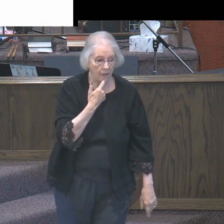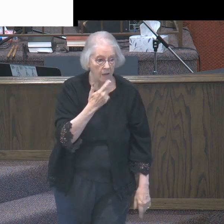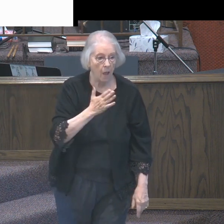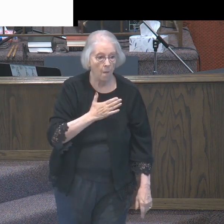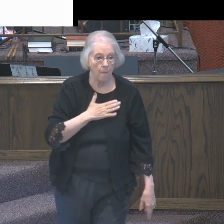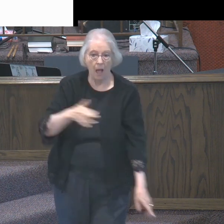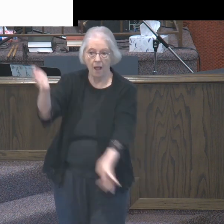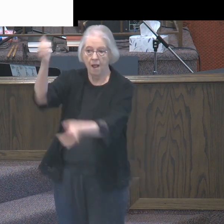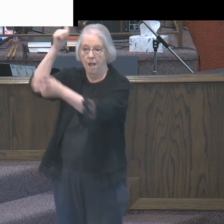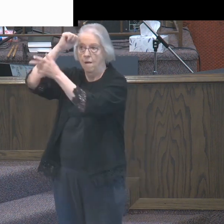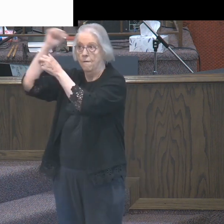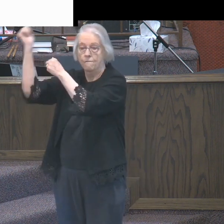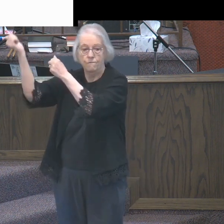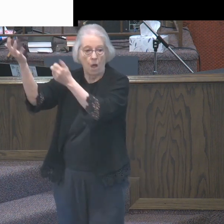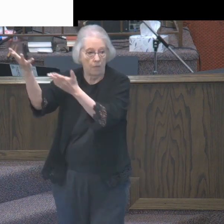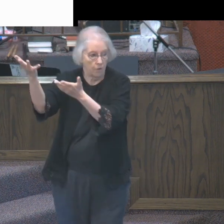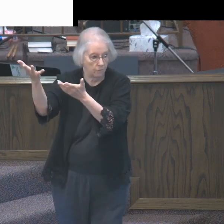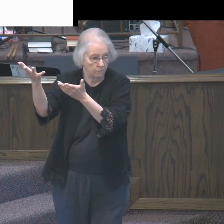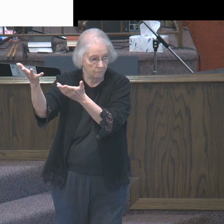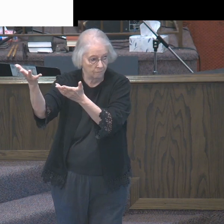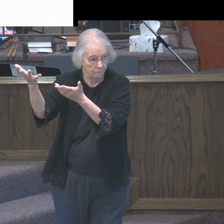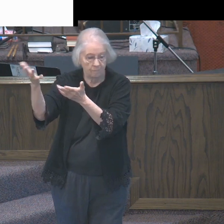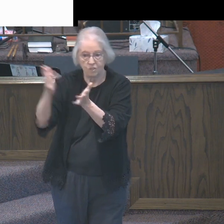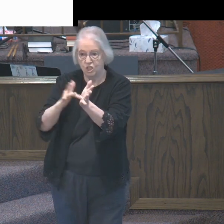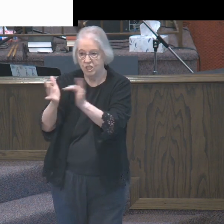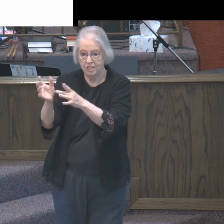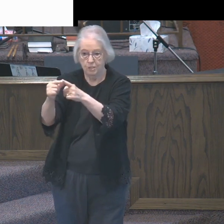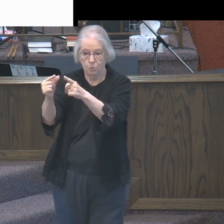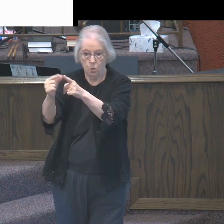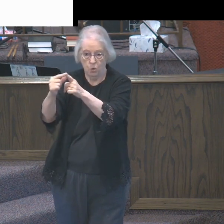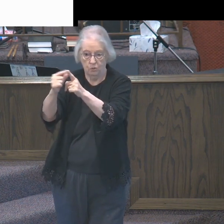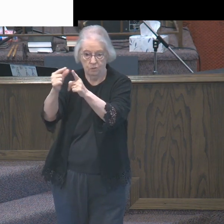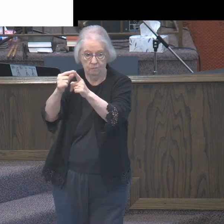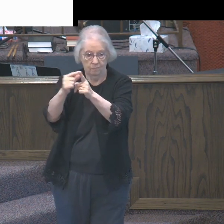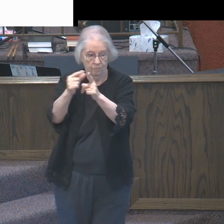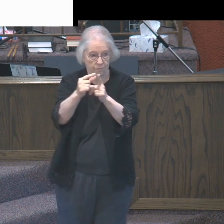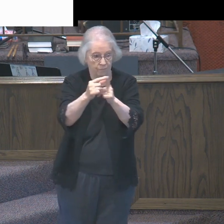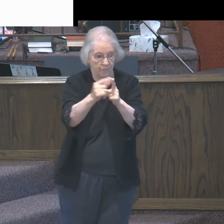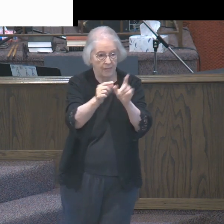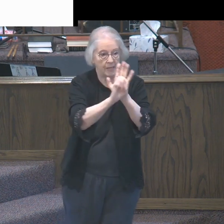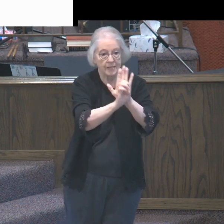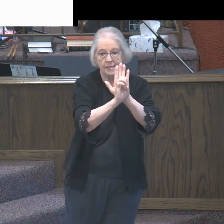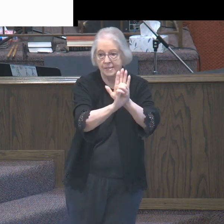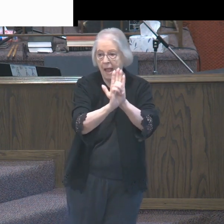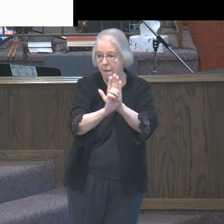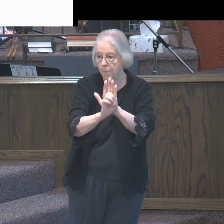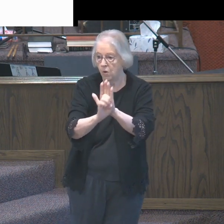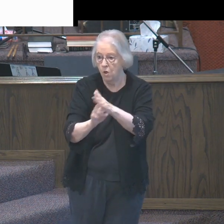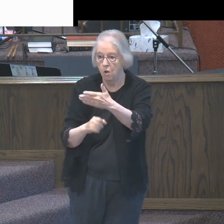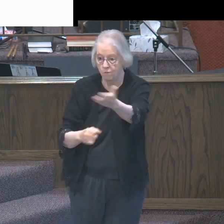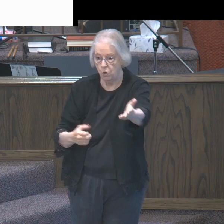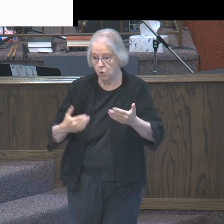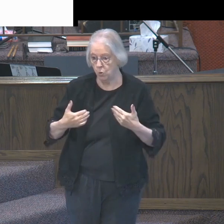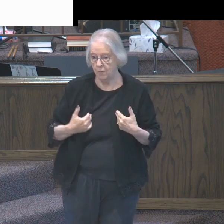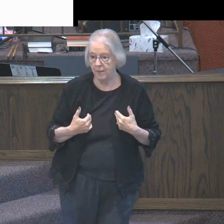you, and so can you, and so can you, and so can you. He always referred to God